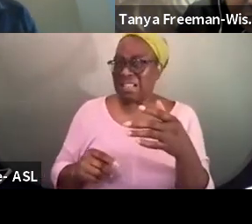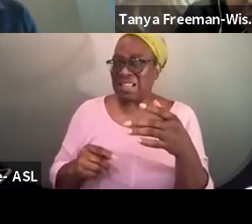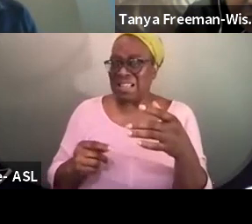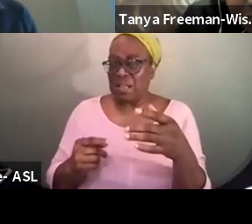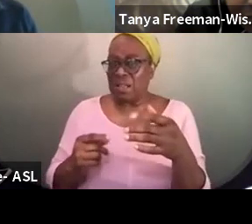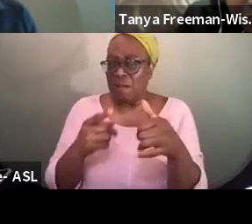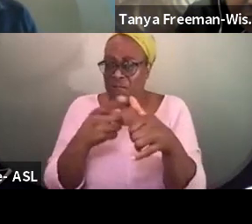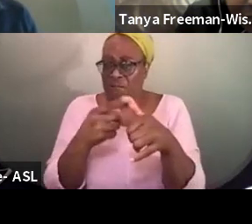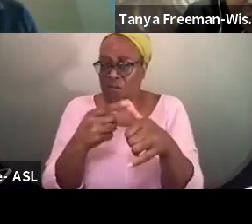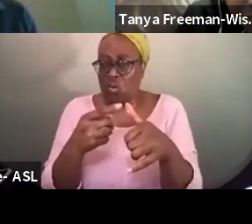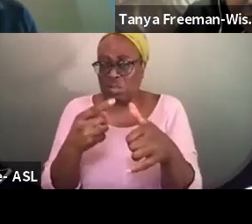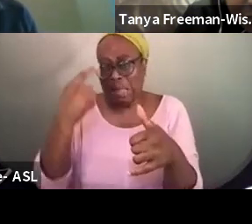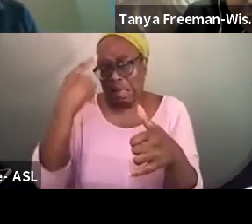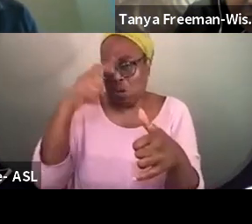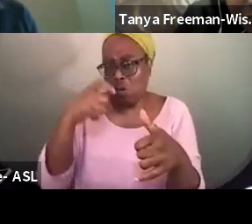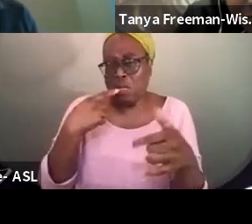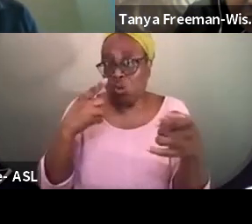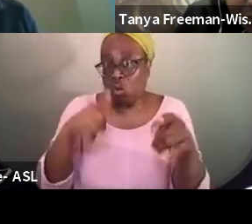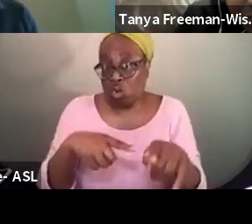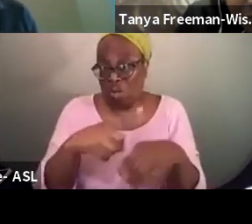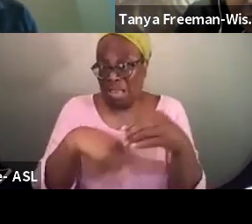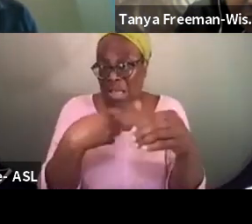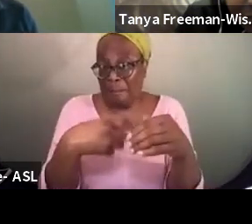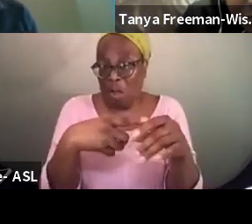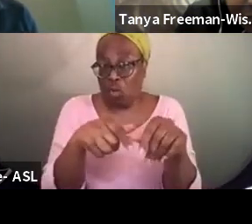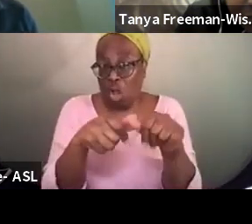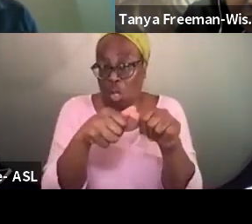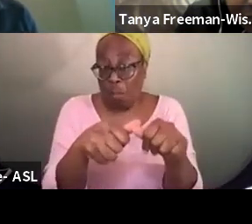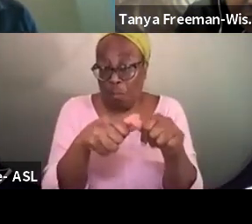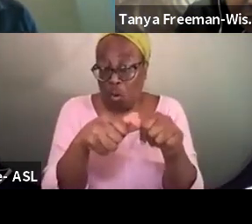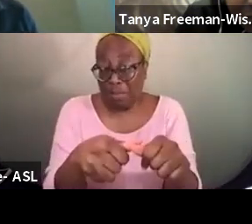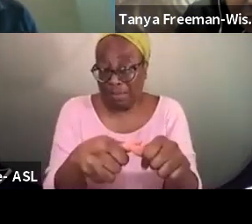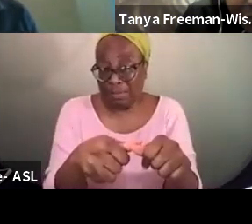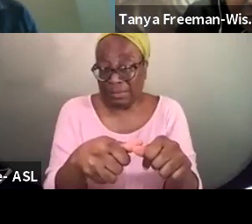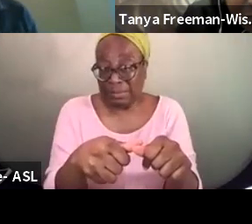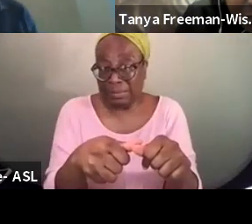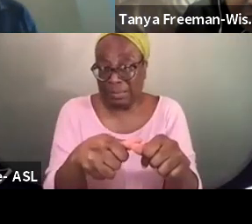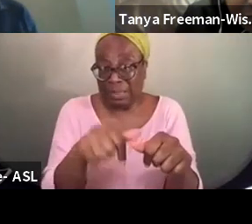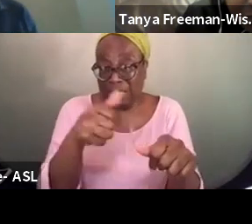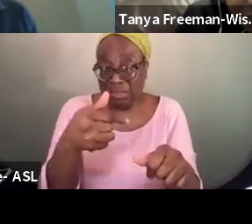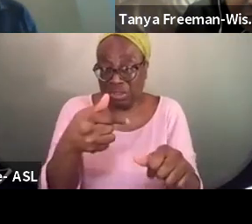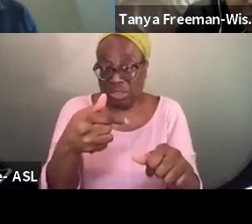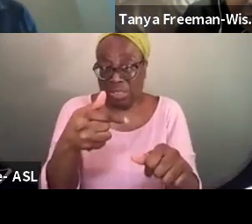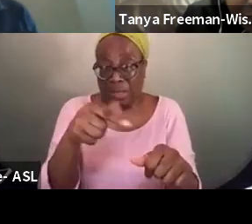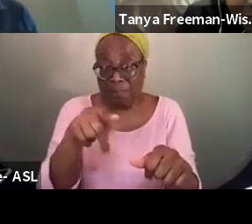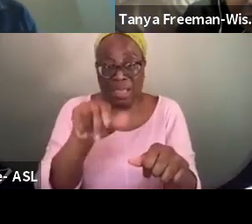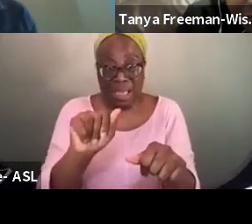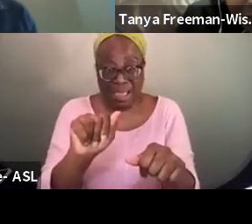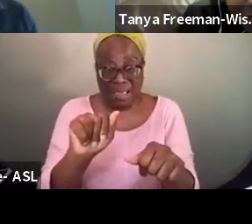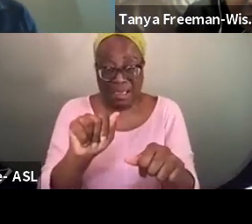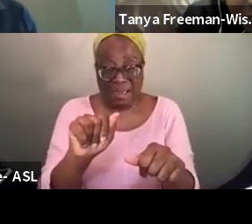23 and beyond, because some of us think it should still be the cumulative GPA